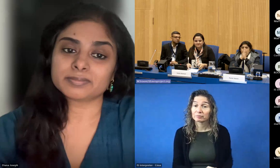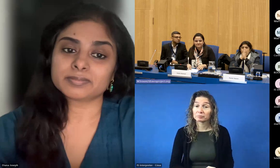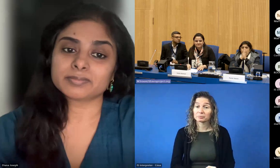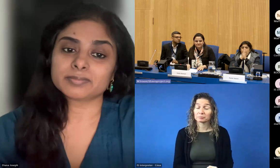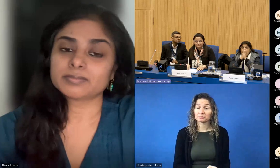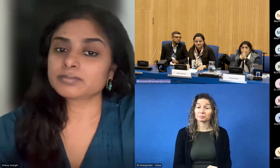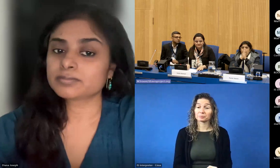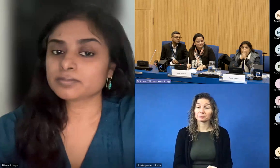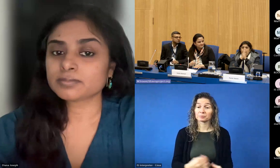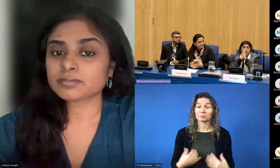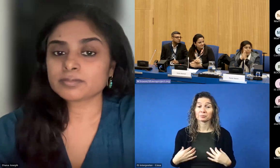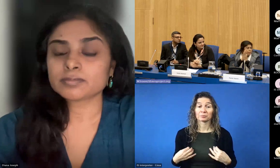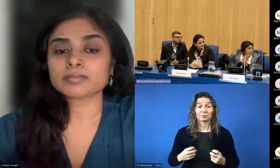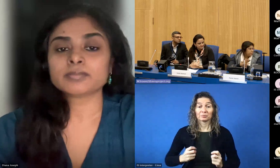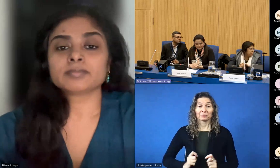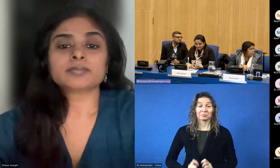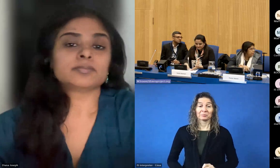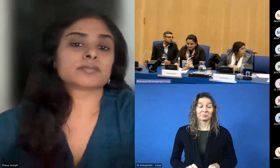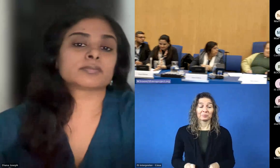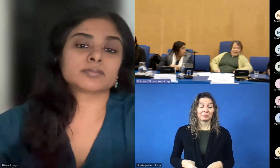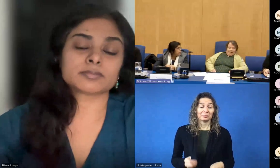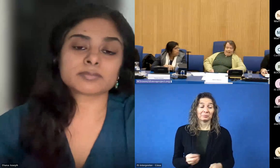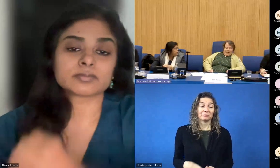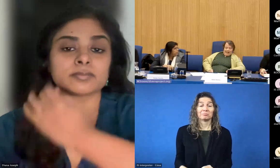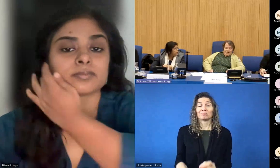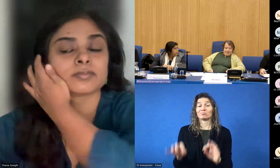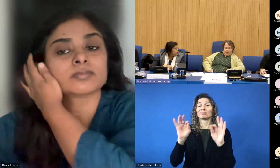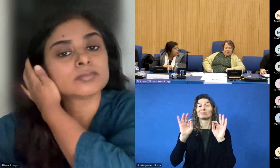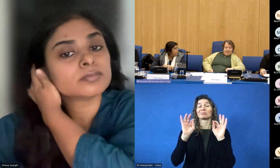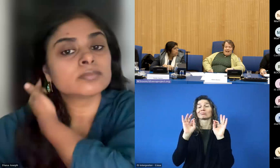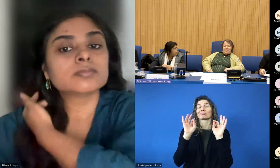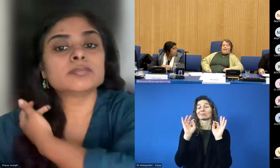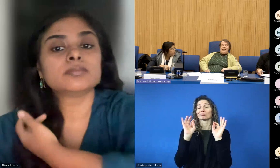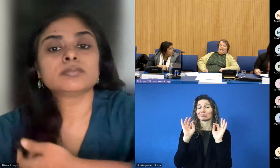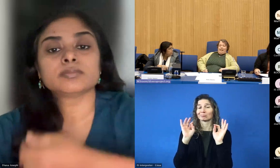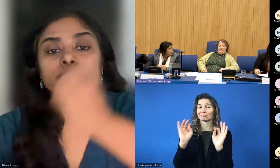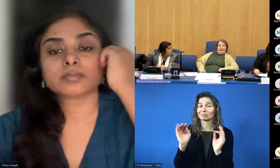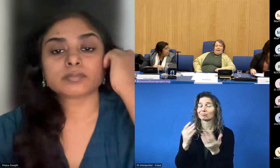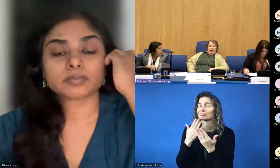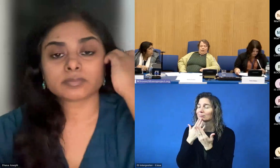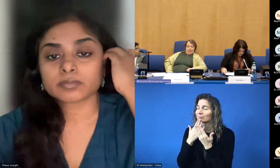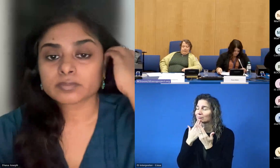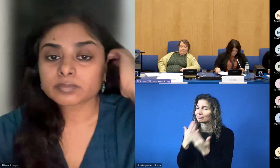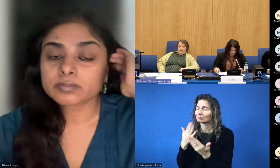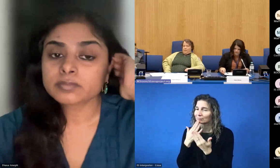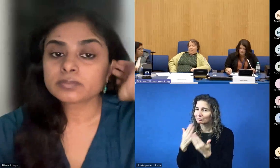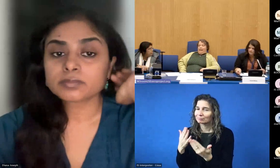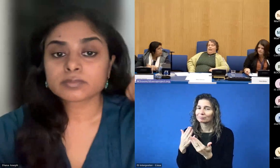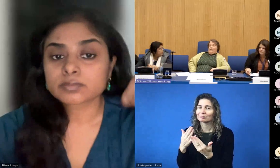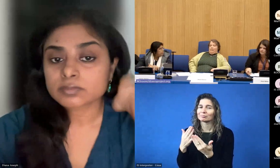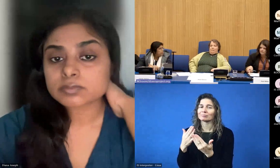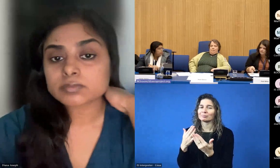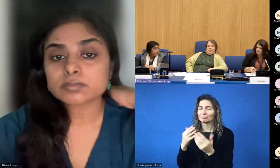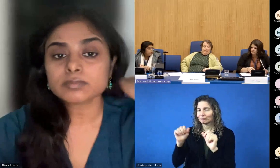So thank you so much, Tabish, for this nice presentation and also this